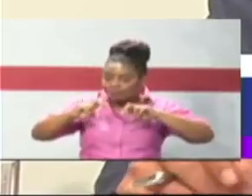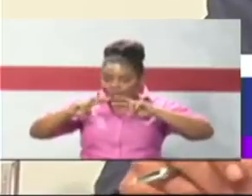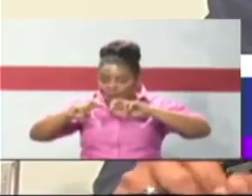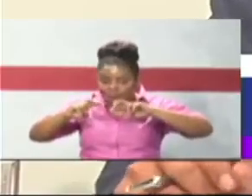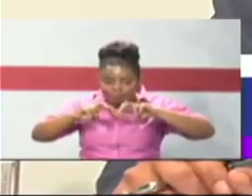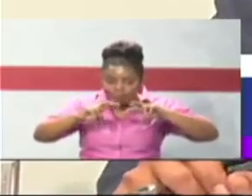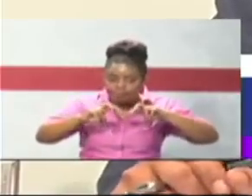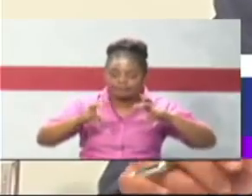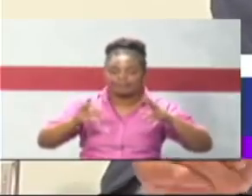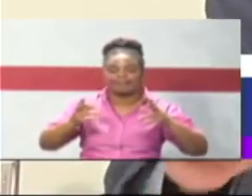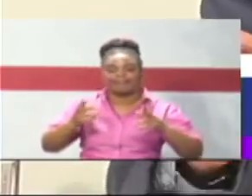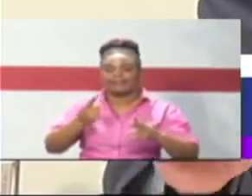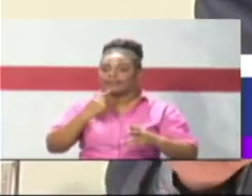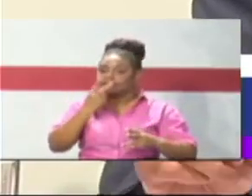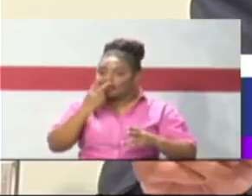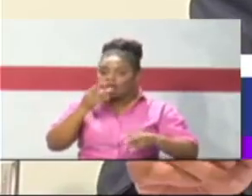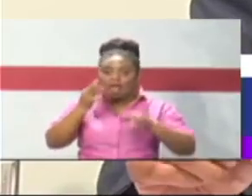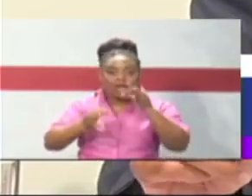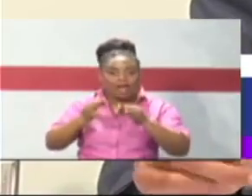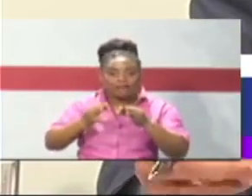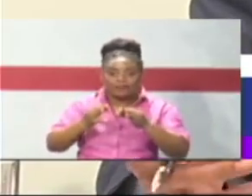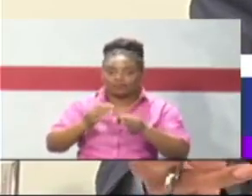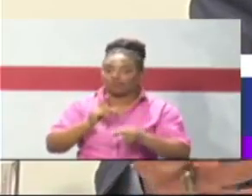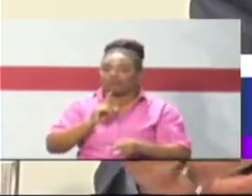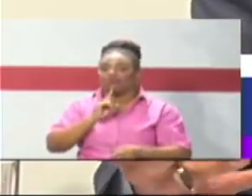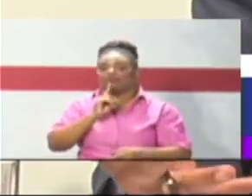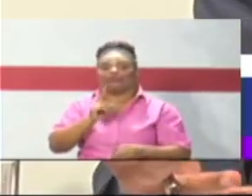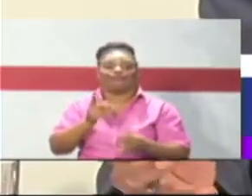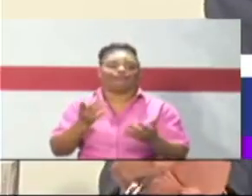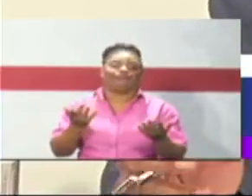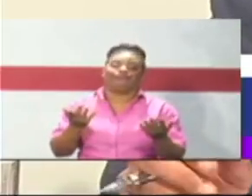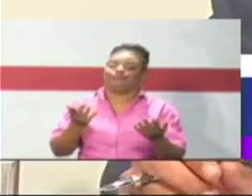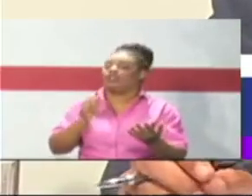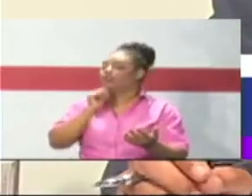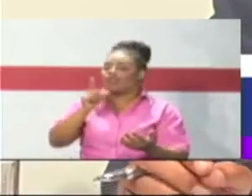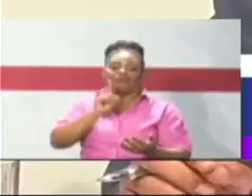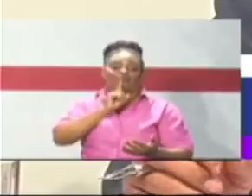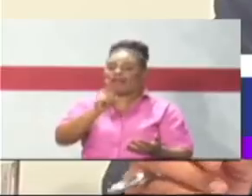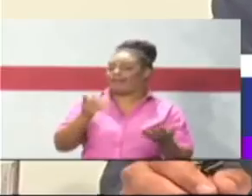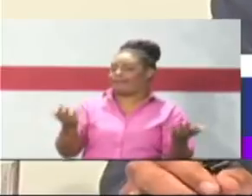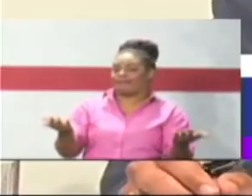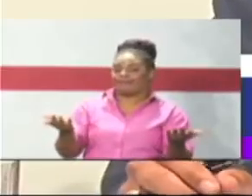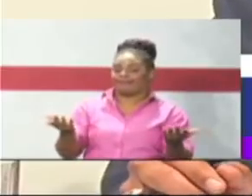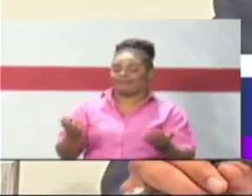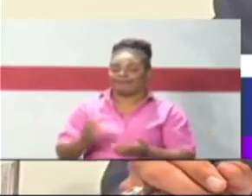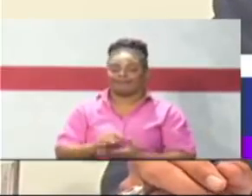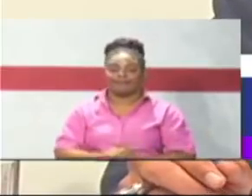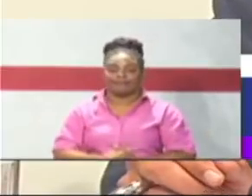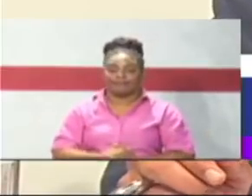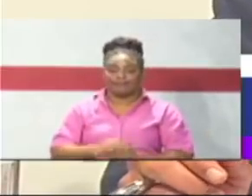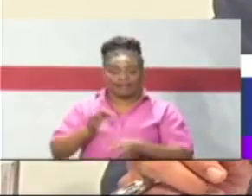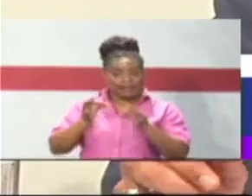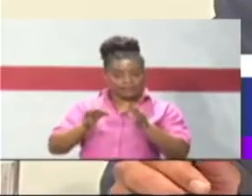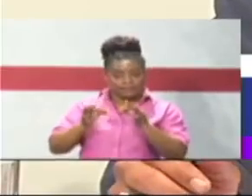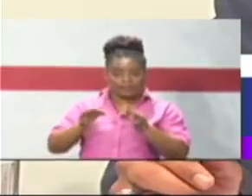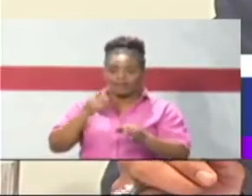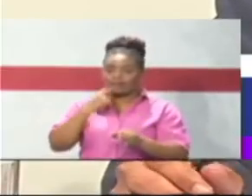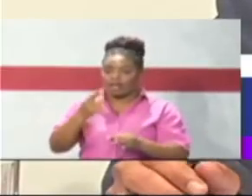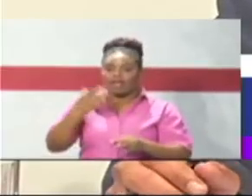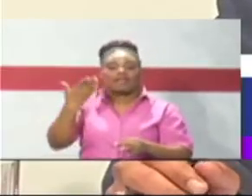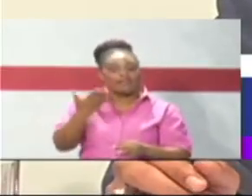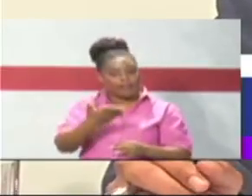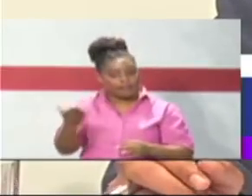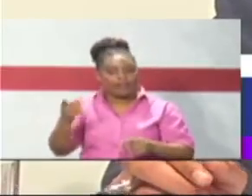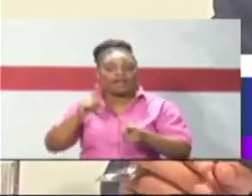trying to track down, because we take all these claims seriously, whether it's on social media or mainstream